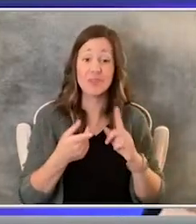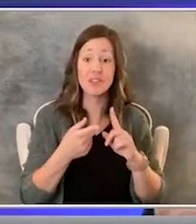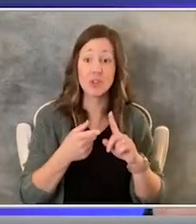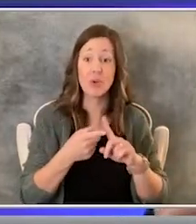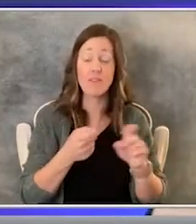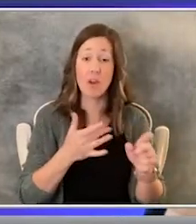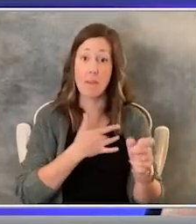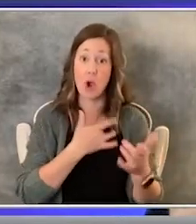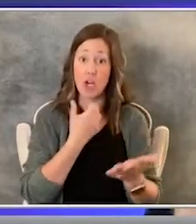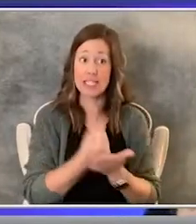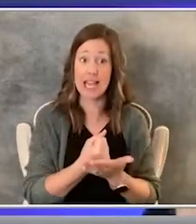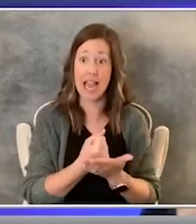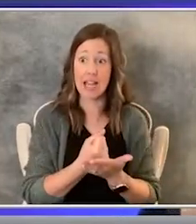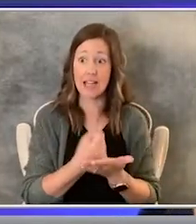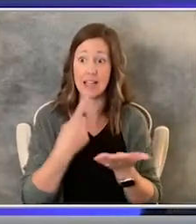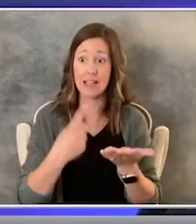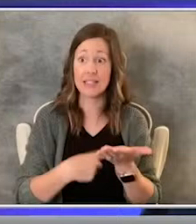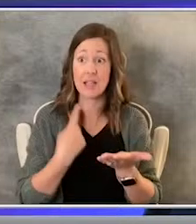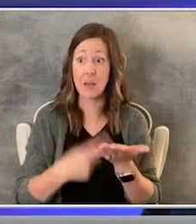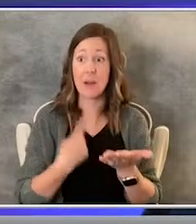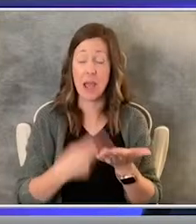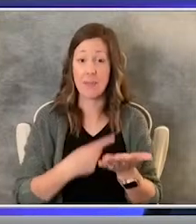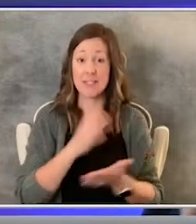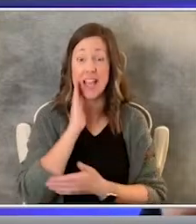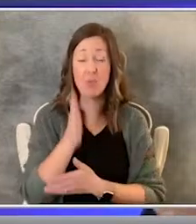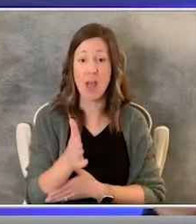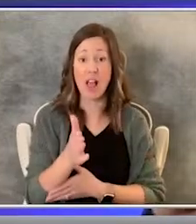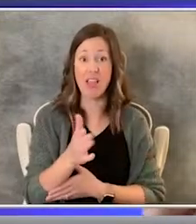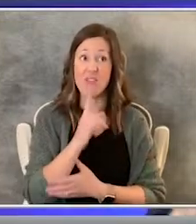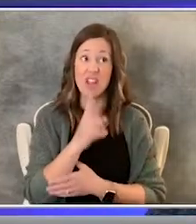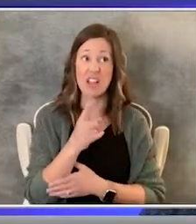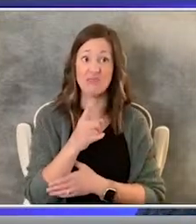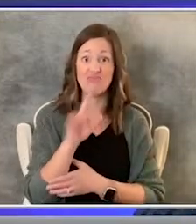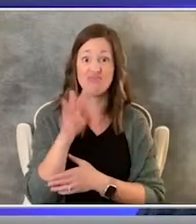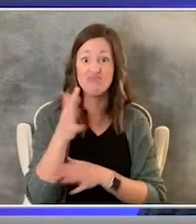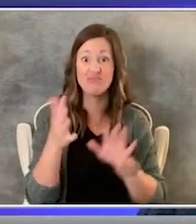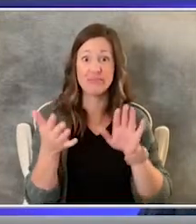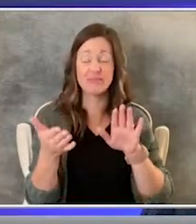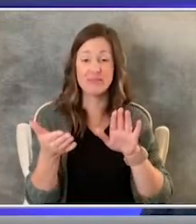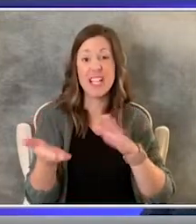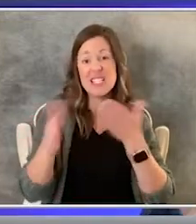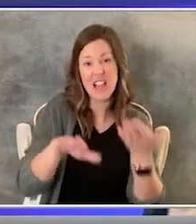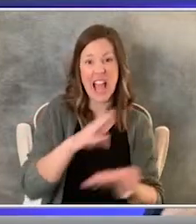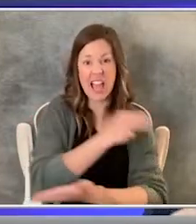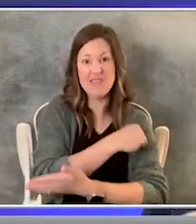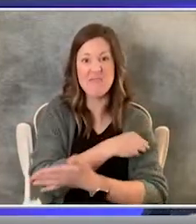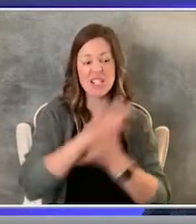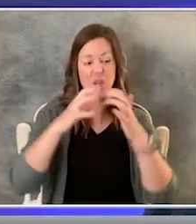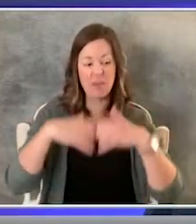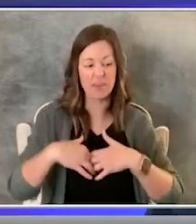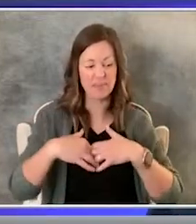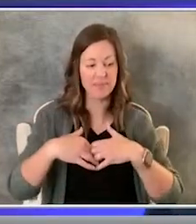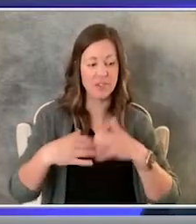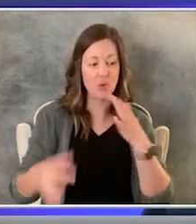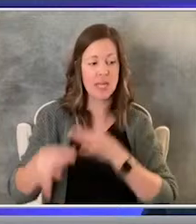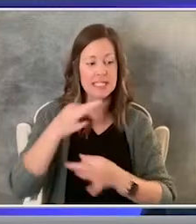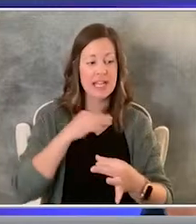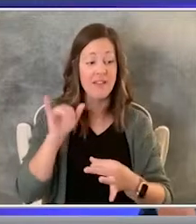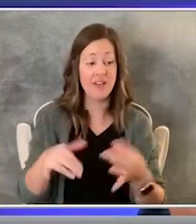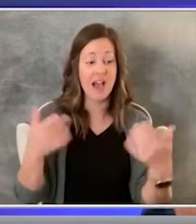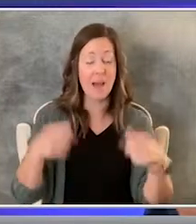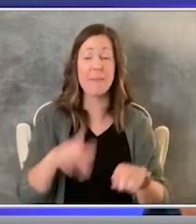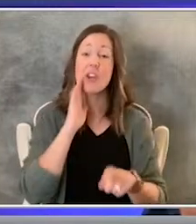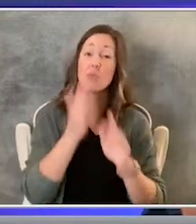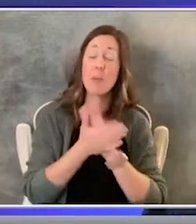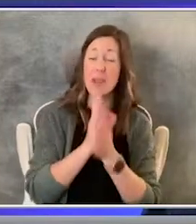that's either too much damage, the heart's too soft, you know, the stitches won't hold, whatever. There's different things that make that very challenging. Luckily,